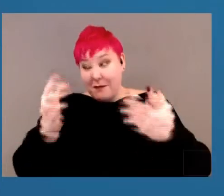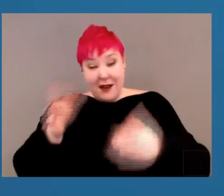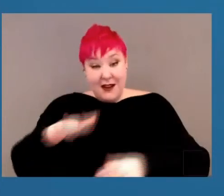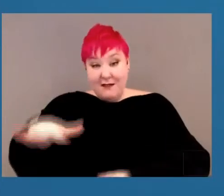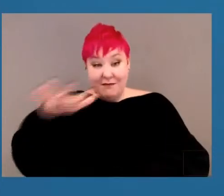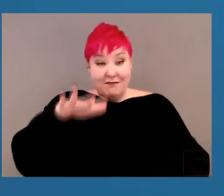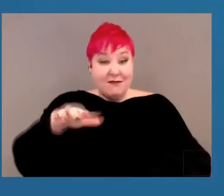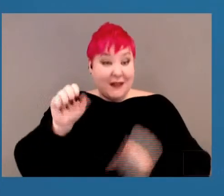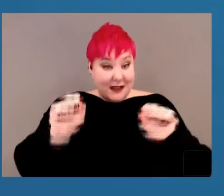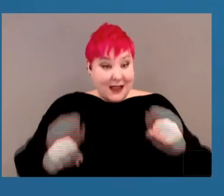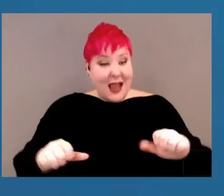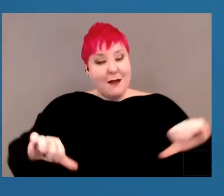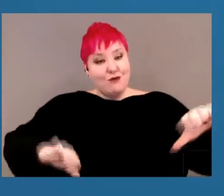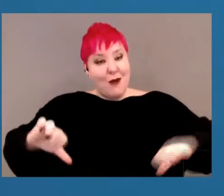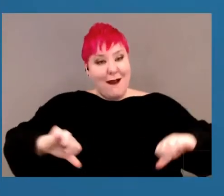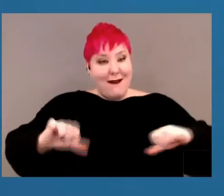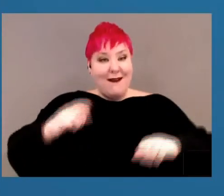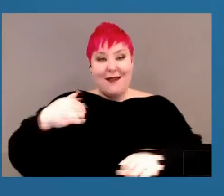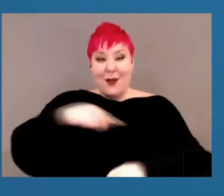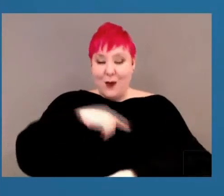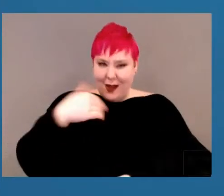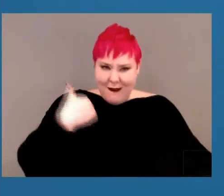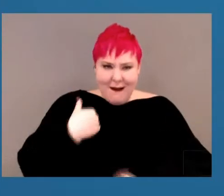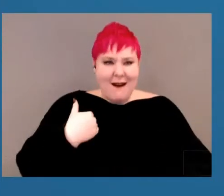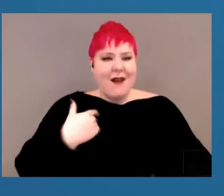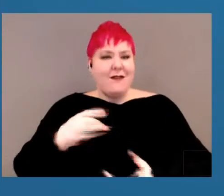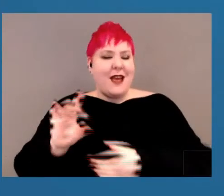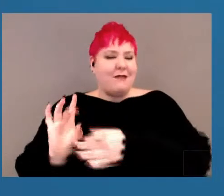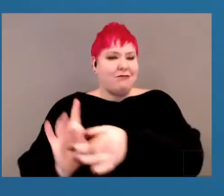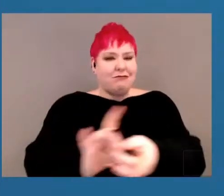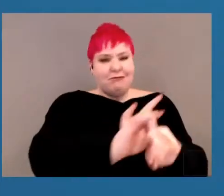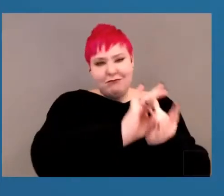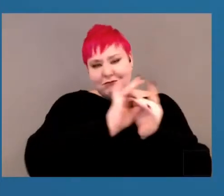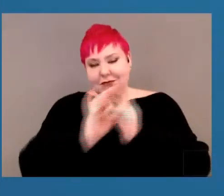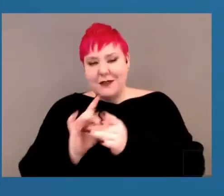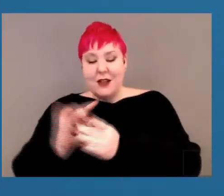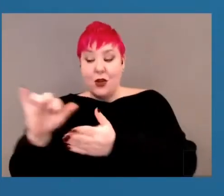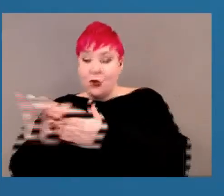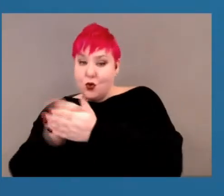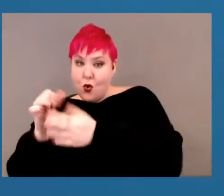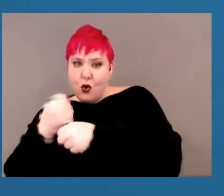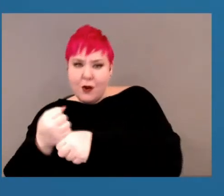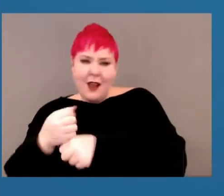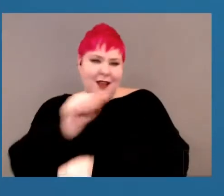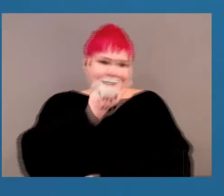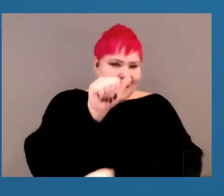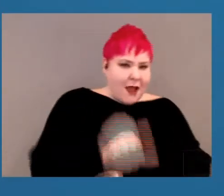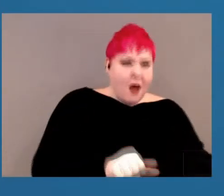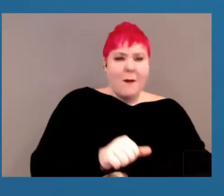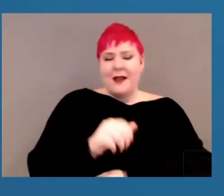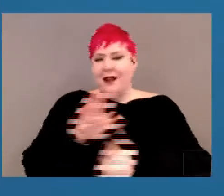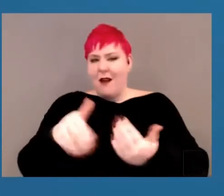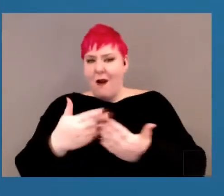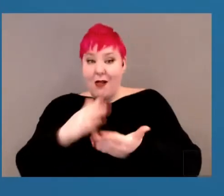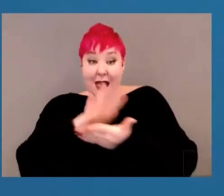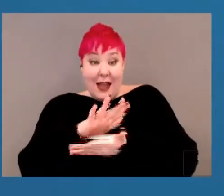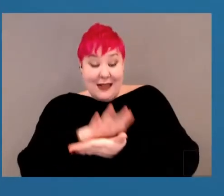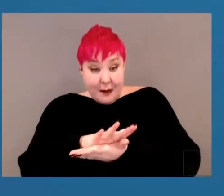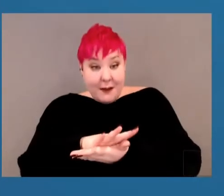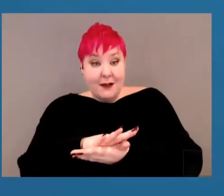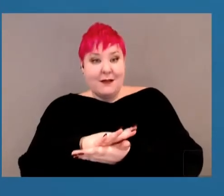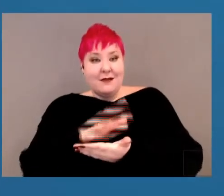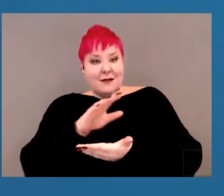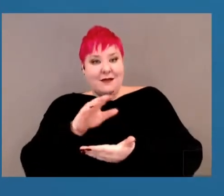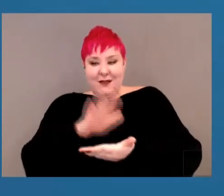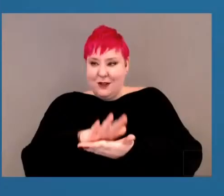The institutions, the synergy between New York Creates and Albany and all of our other academic institutions around here. So